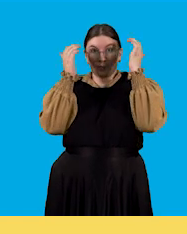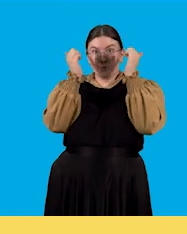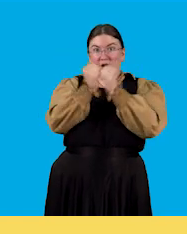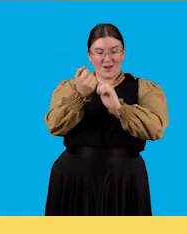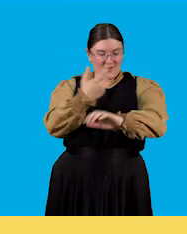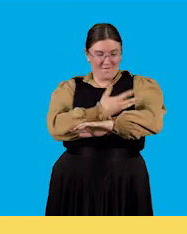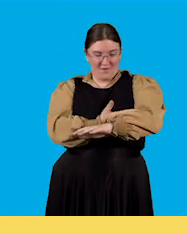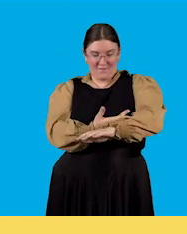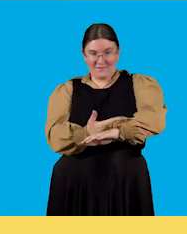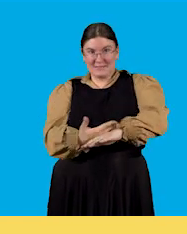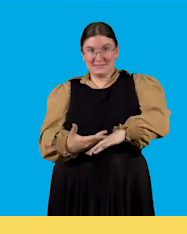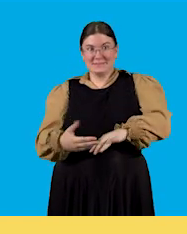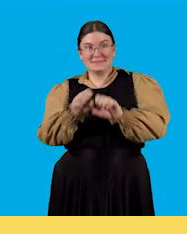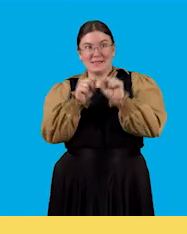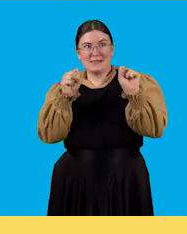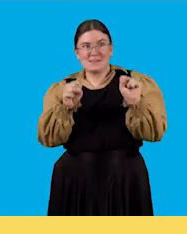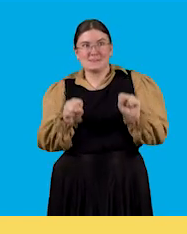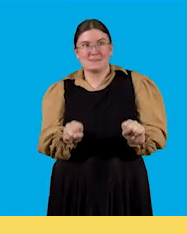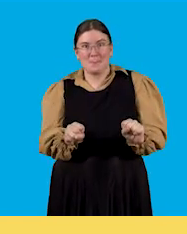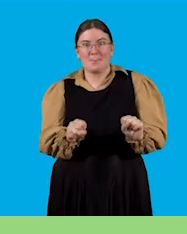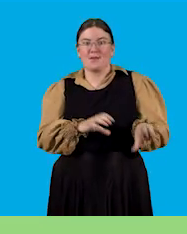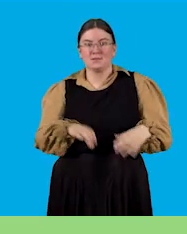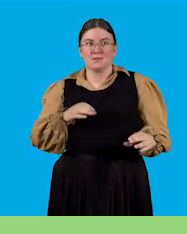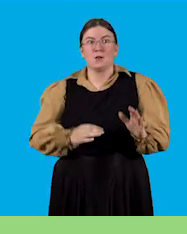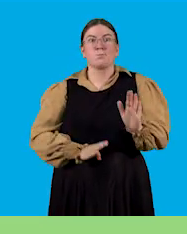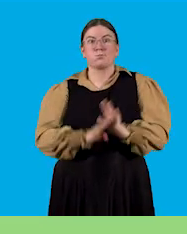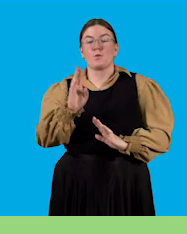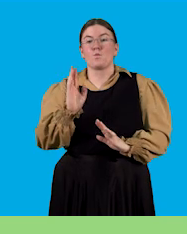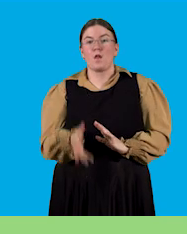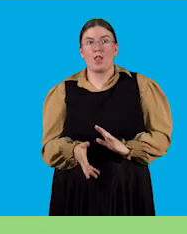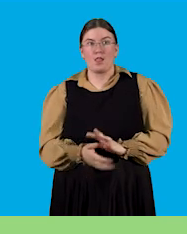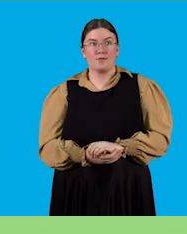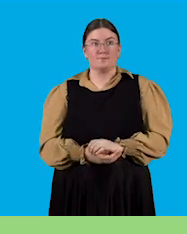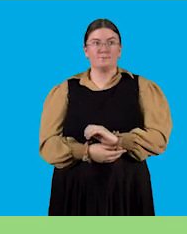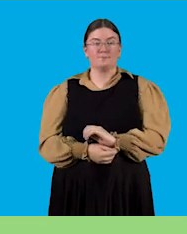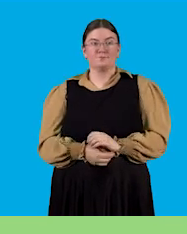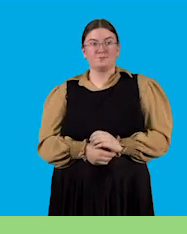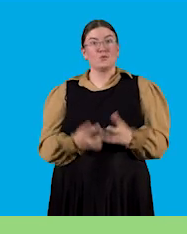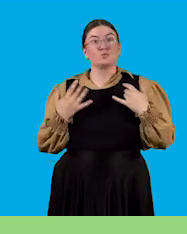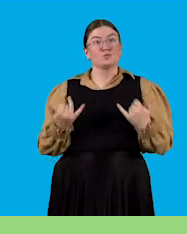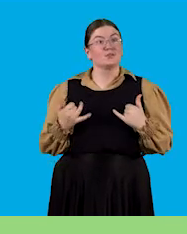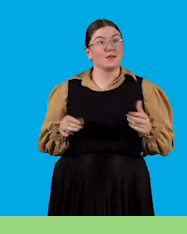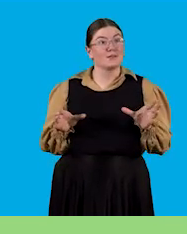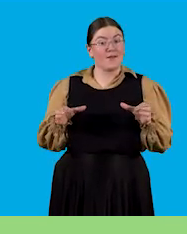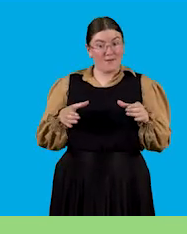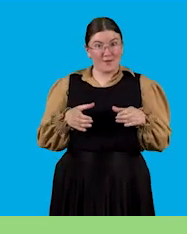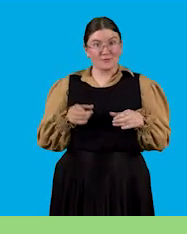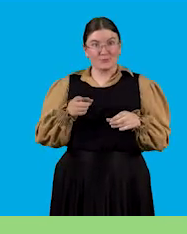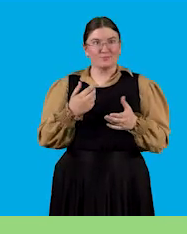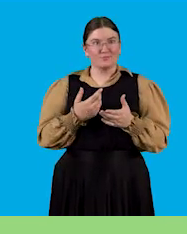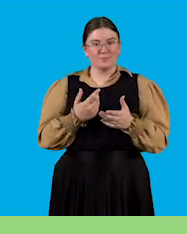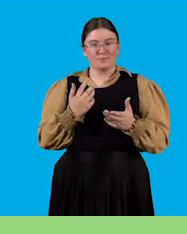system, and it speeds up bodily functions. By the end of the lesson, you should be able